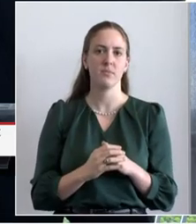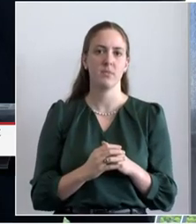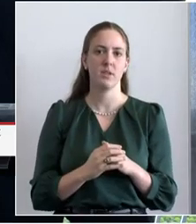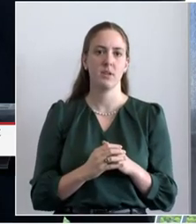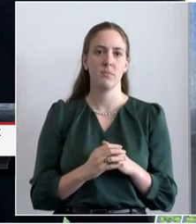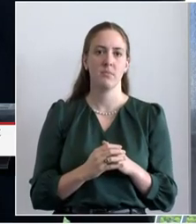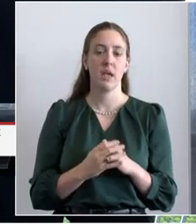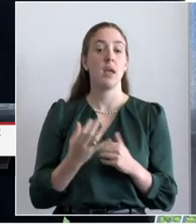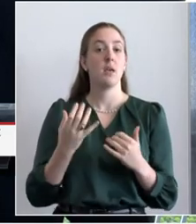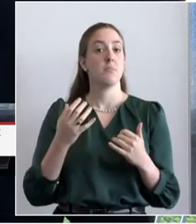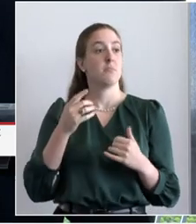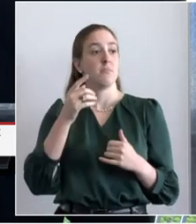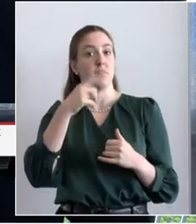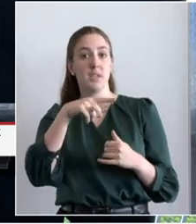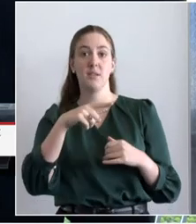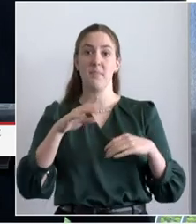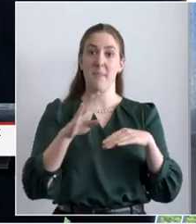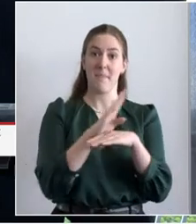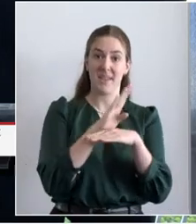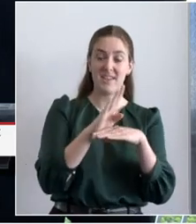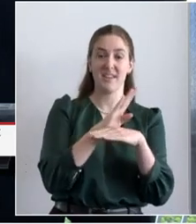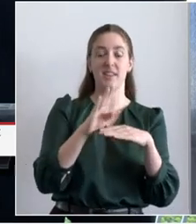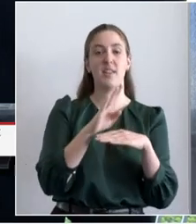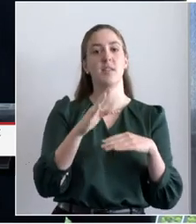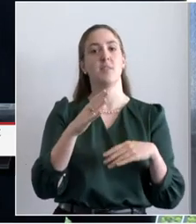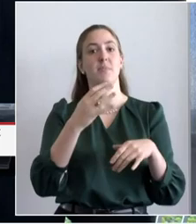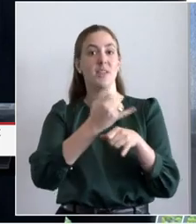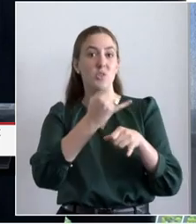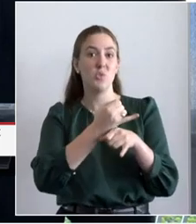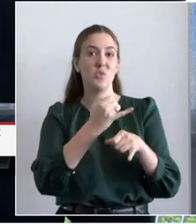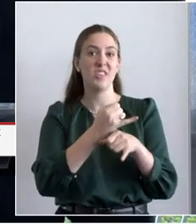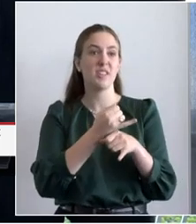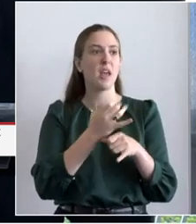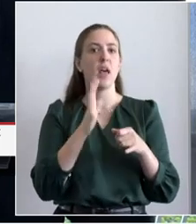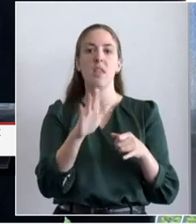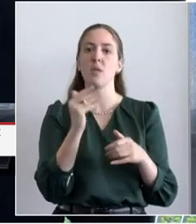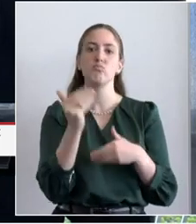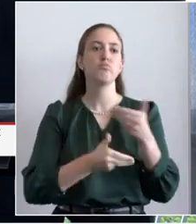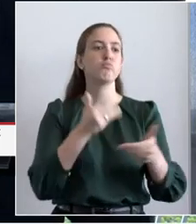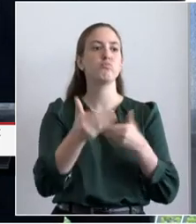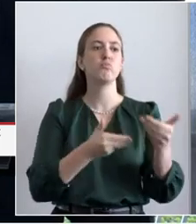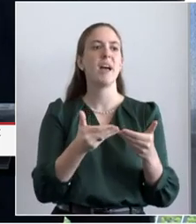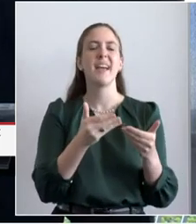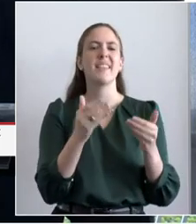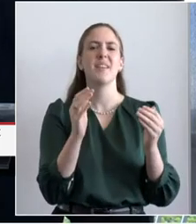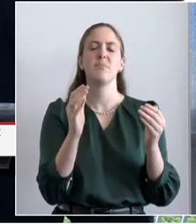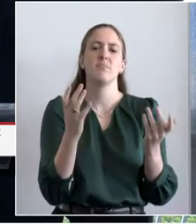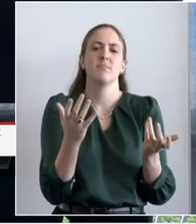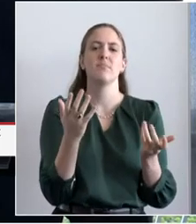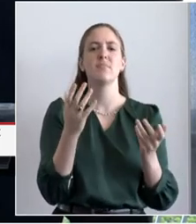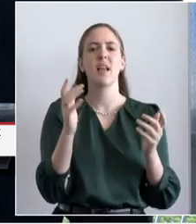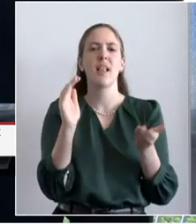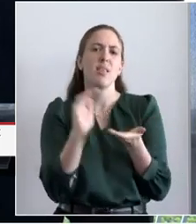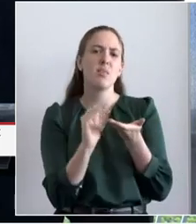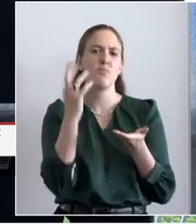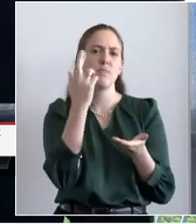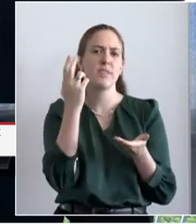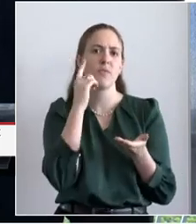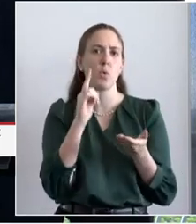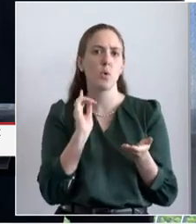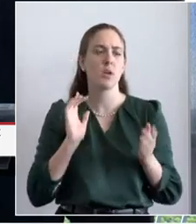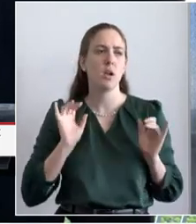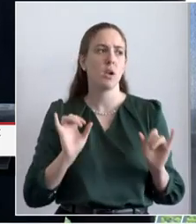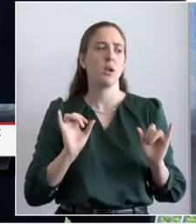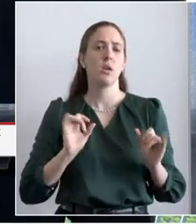procurement goals and standards, and they had little reason to pause or pivot and focus on our minority firms. But when we raised